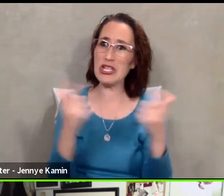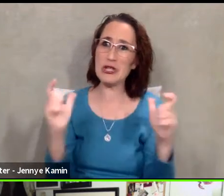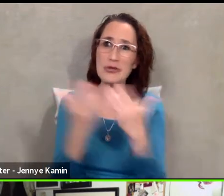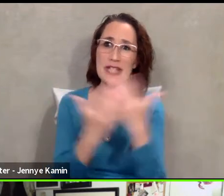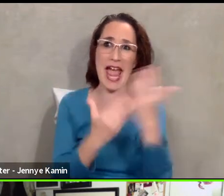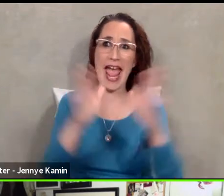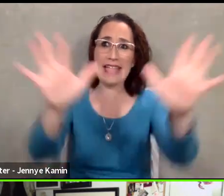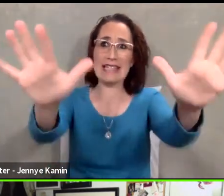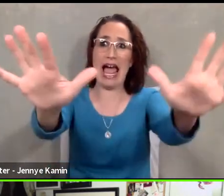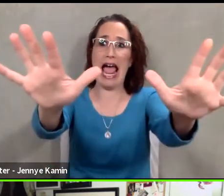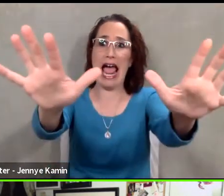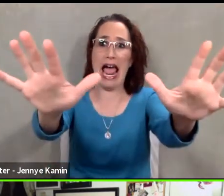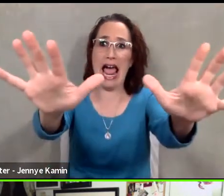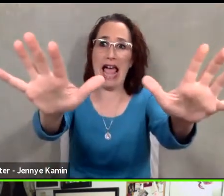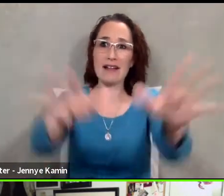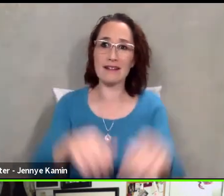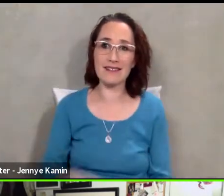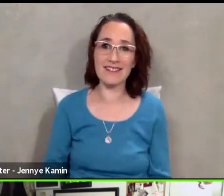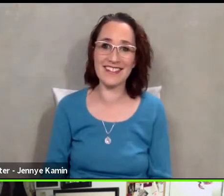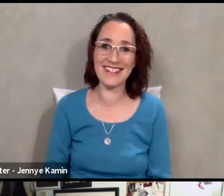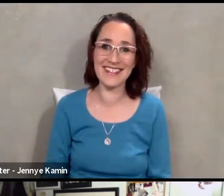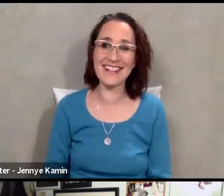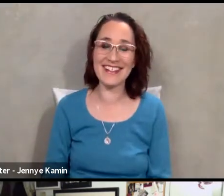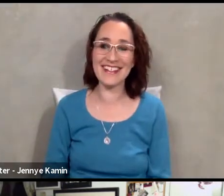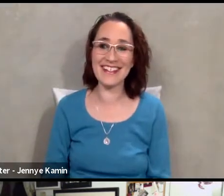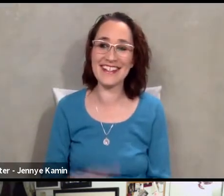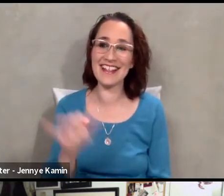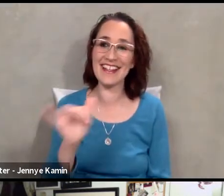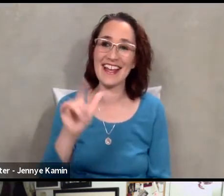Good Jacob Lawrence painting.